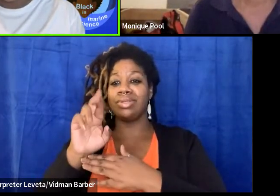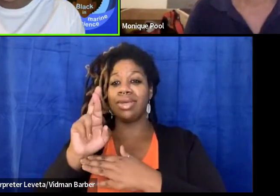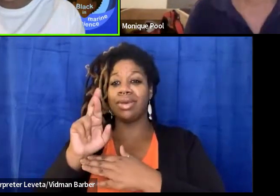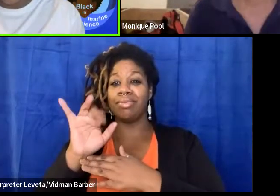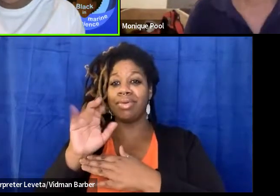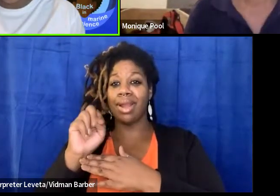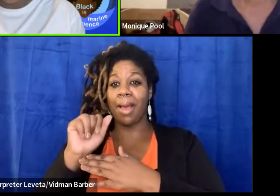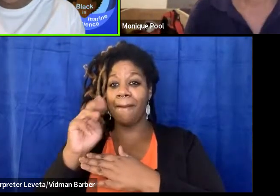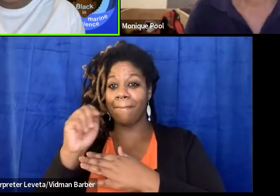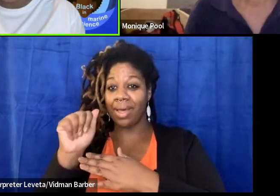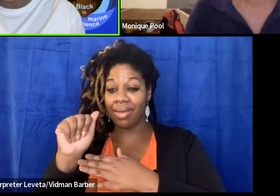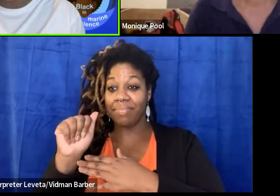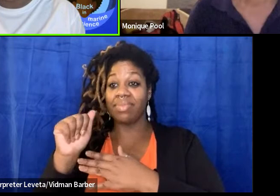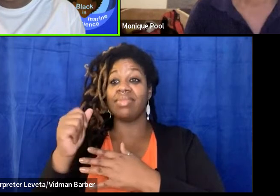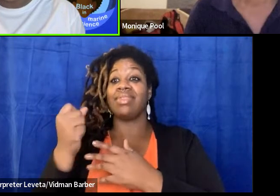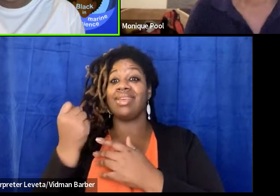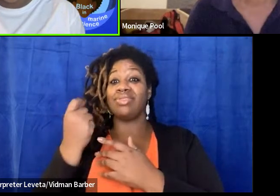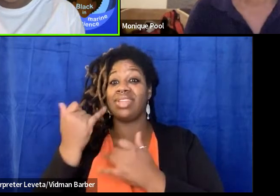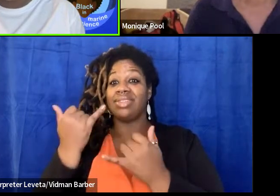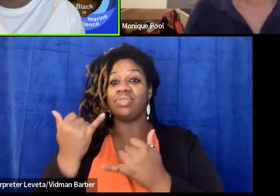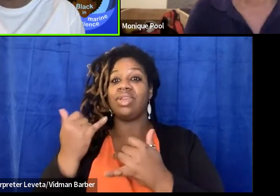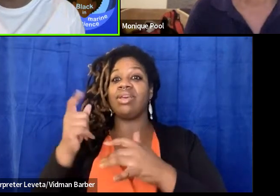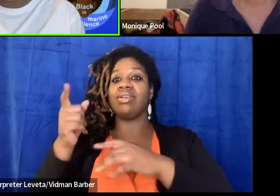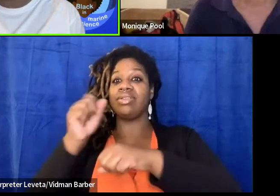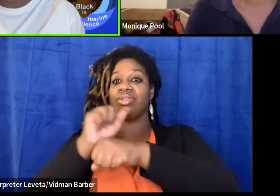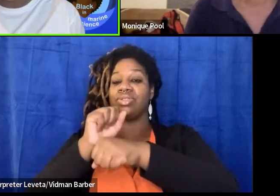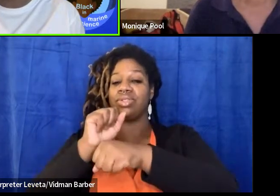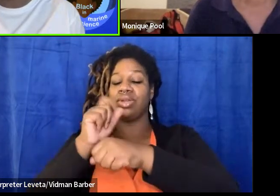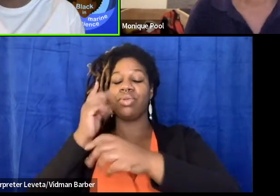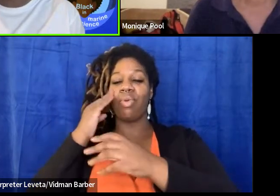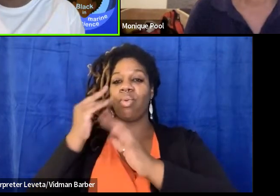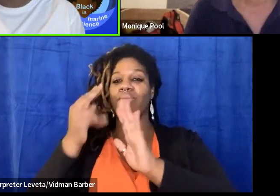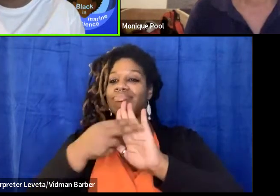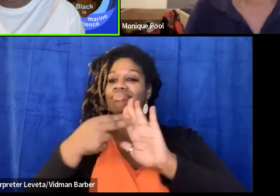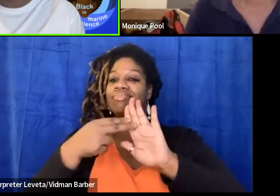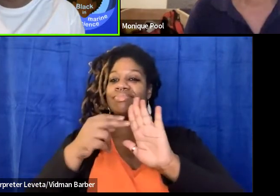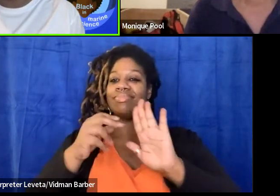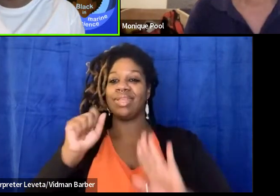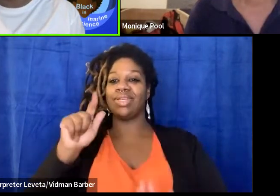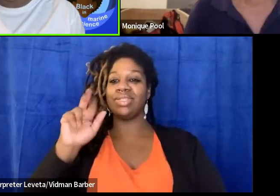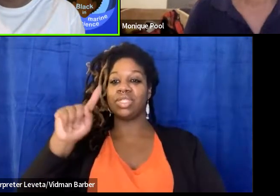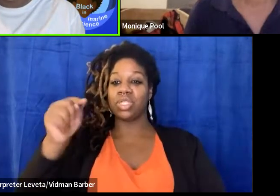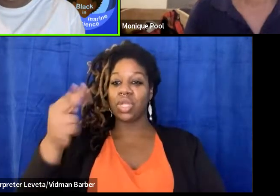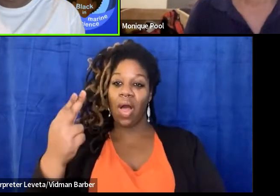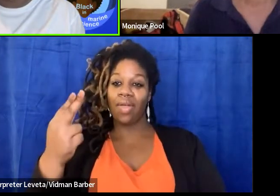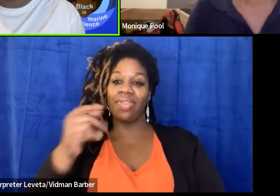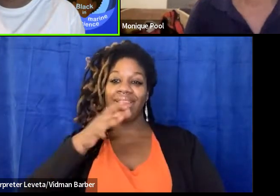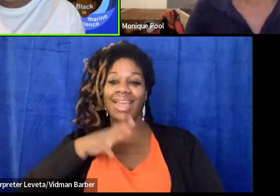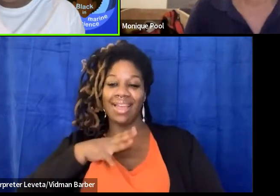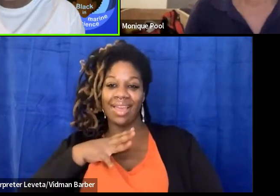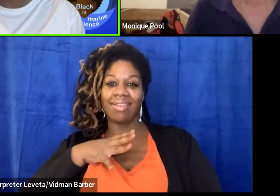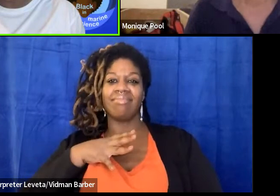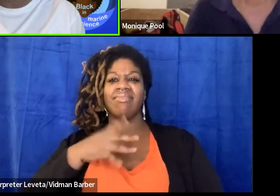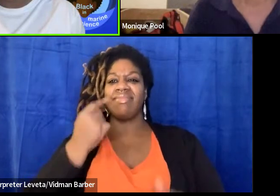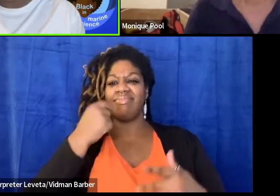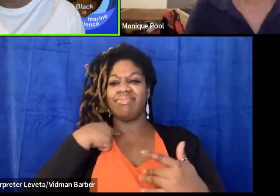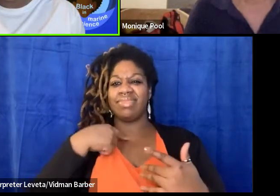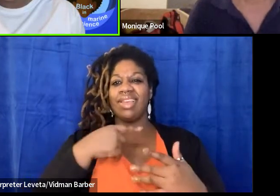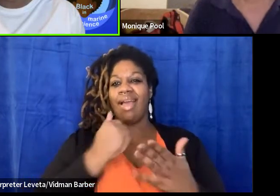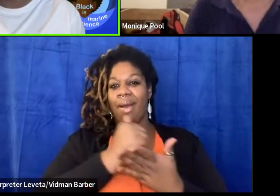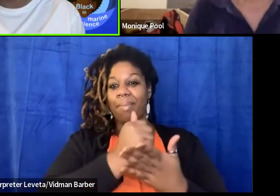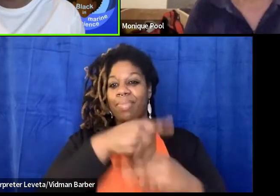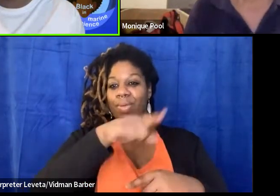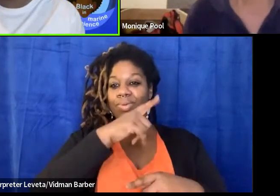is known as the Sloth Lady, working to rehabilitate and relocate sloths losing their homes to climate change. I'll pass it over to